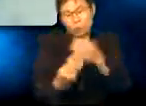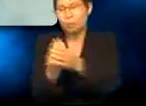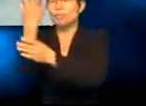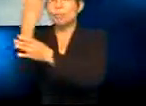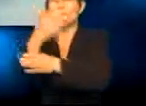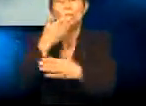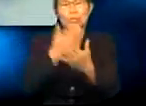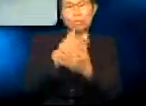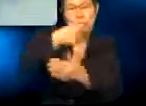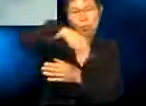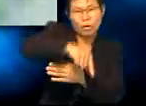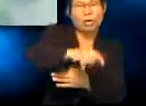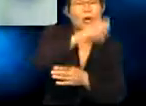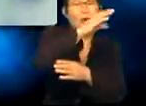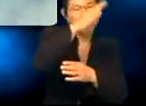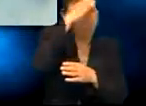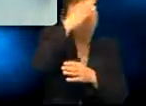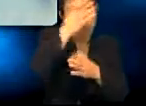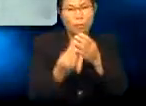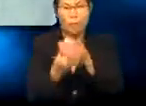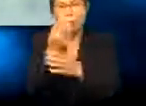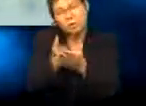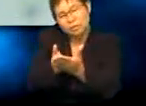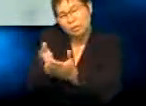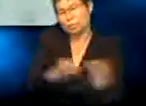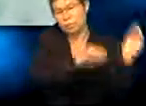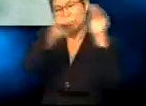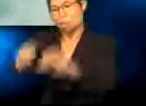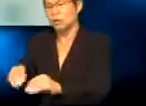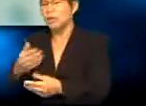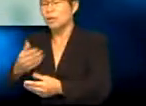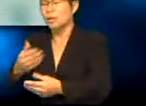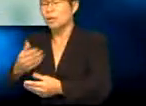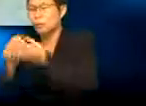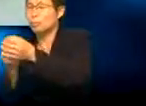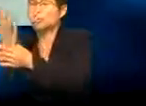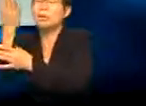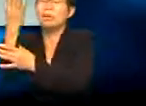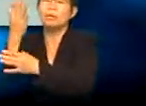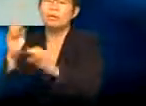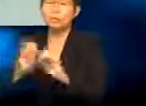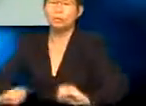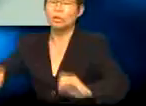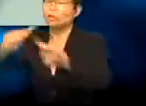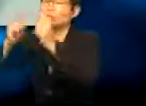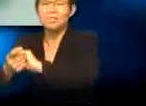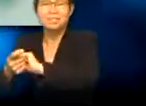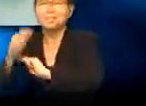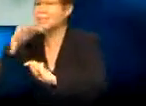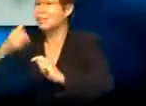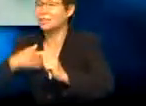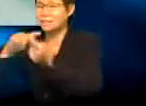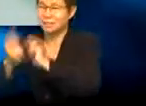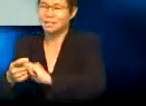good qualities of the parent plant can be directly passed down to the young plant without any